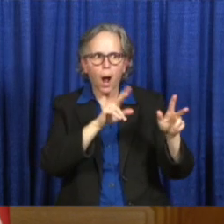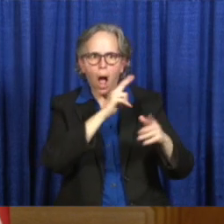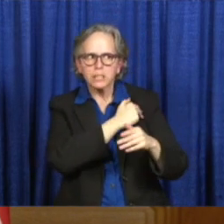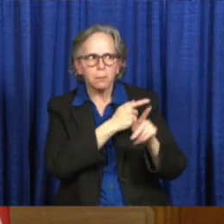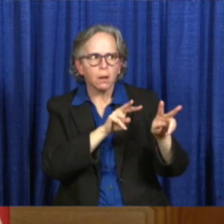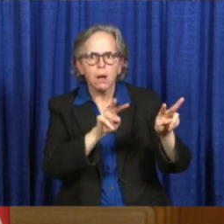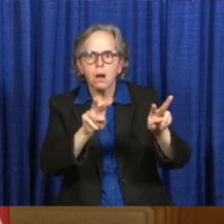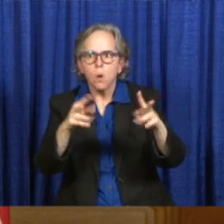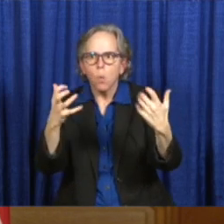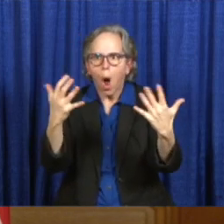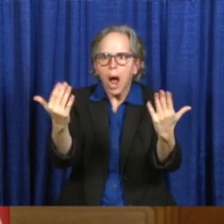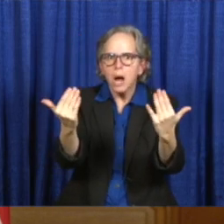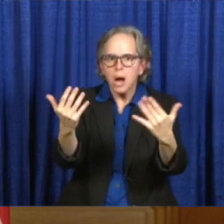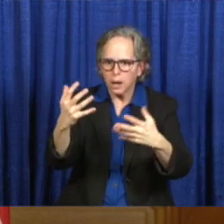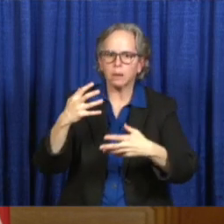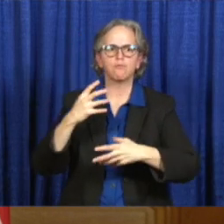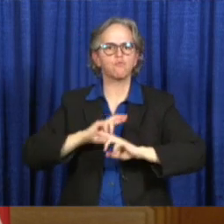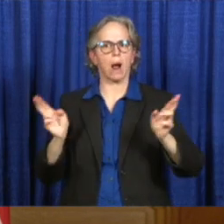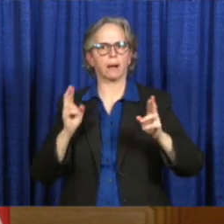Again, depending on how